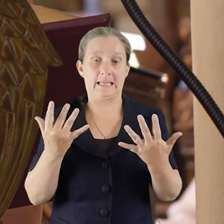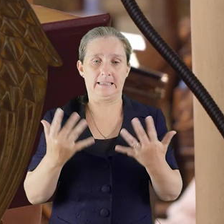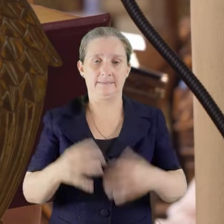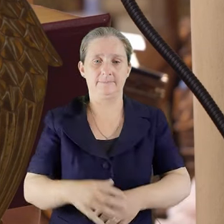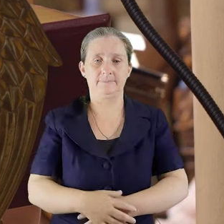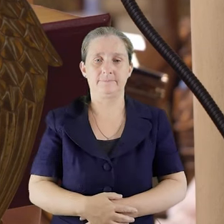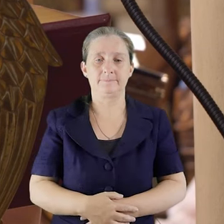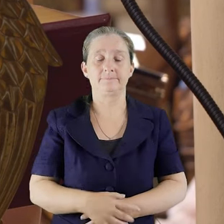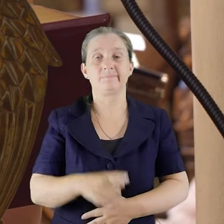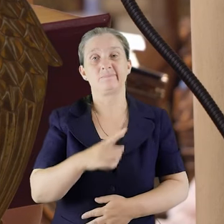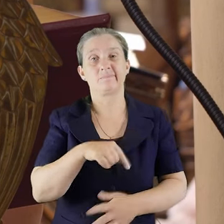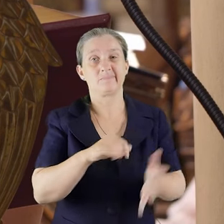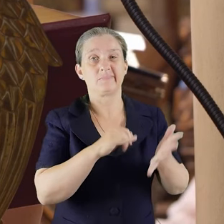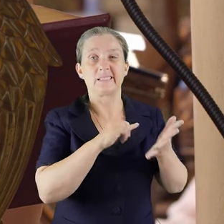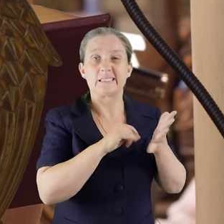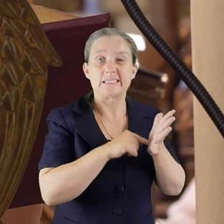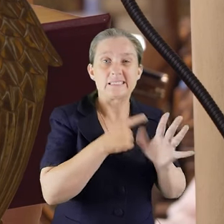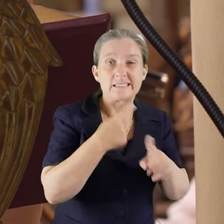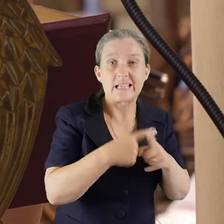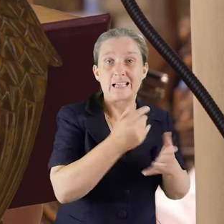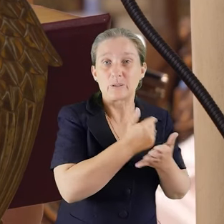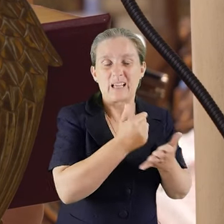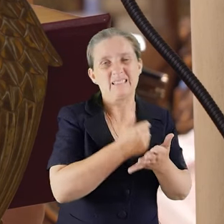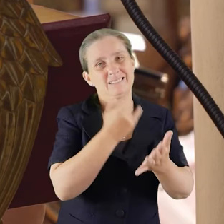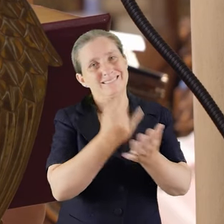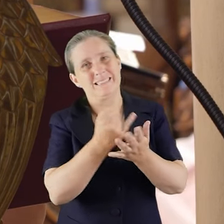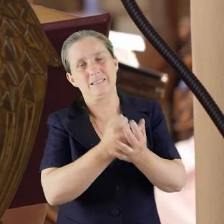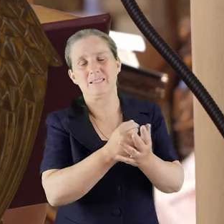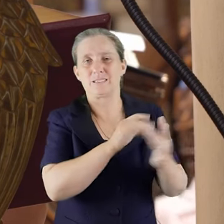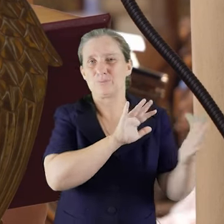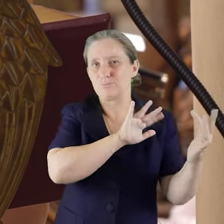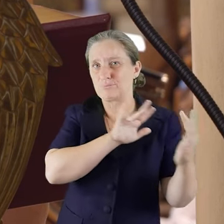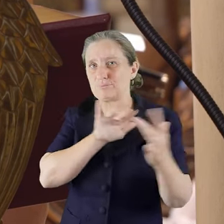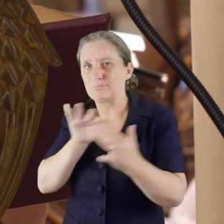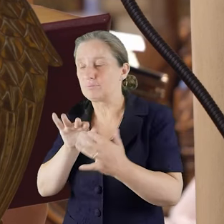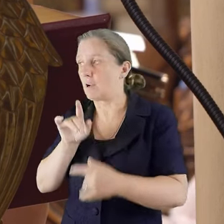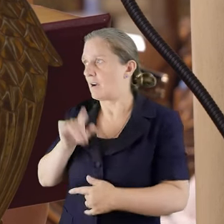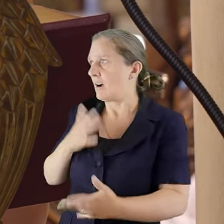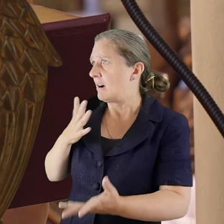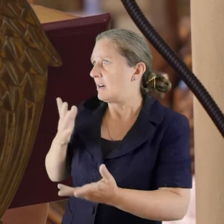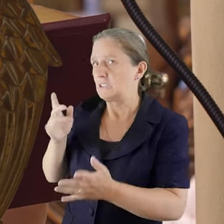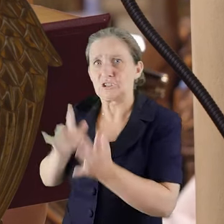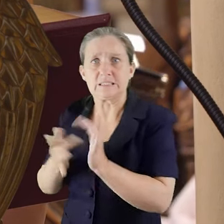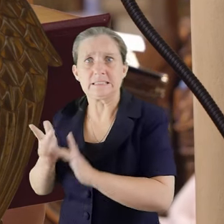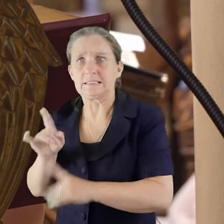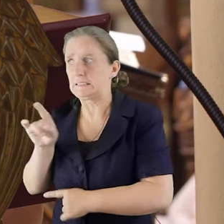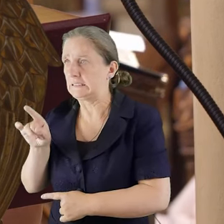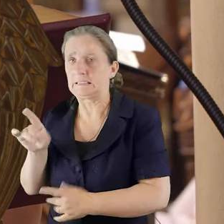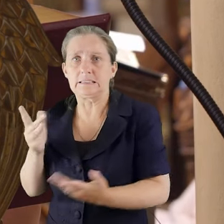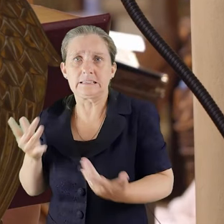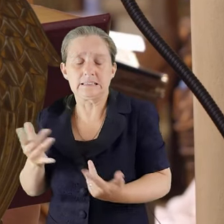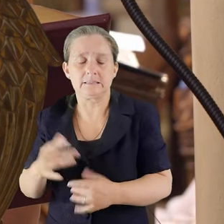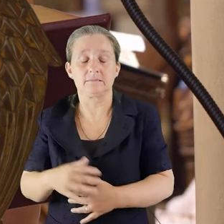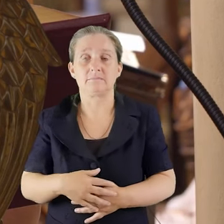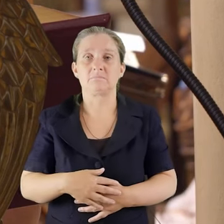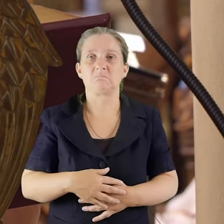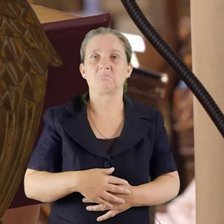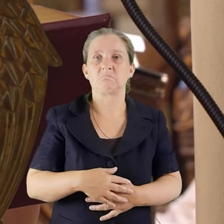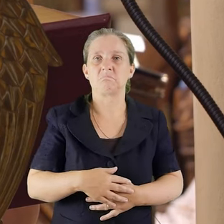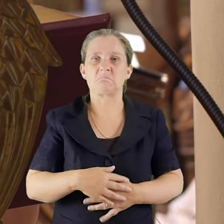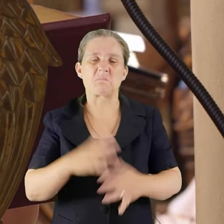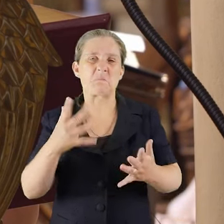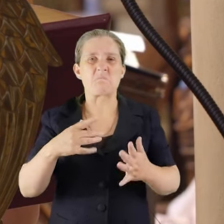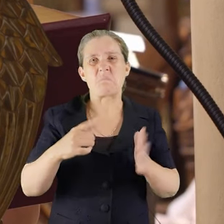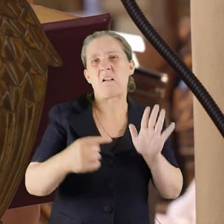verse. Now all the tax collectors and sinners were coming near to listen to Jesus, and